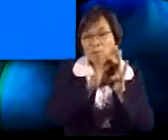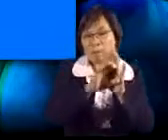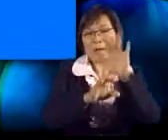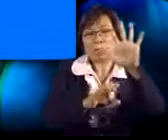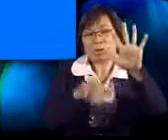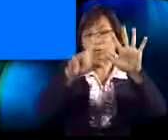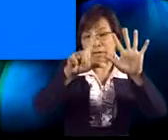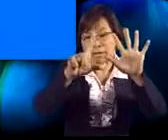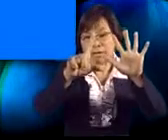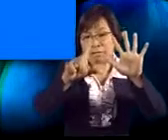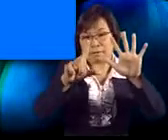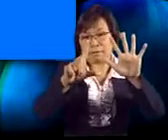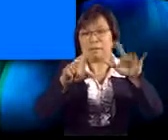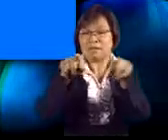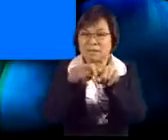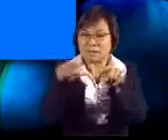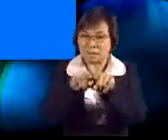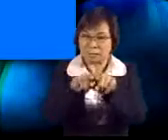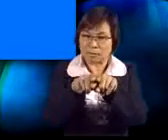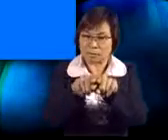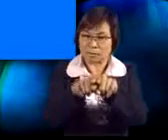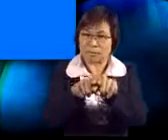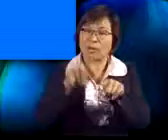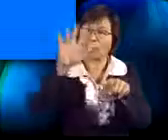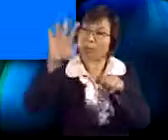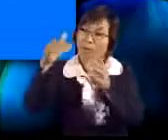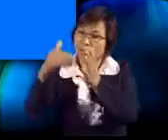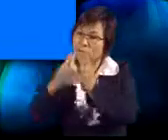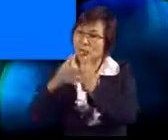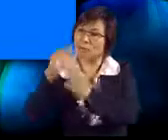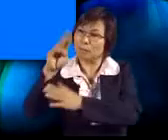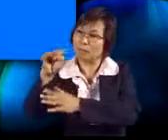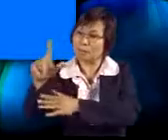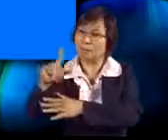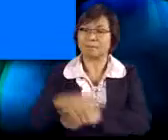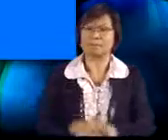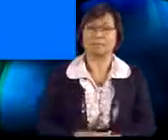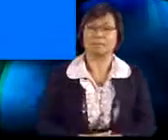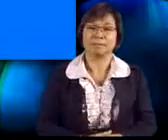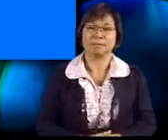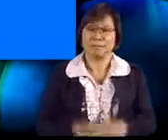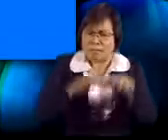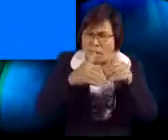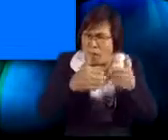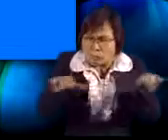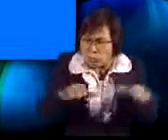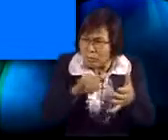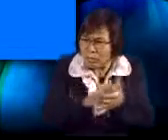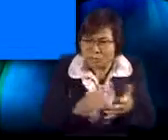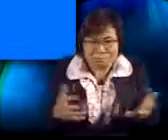5 liters is equal to 5,000 milliliters. How did I do